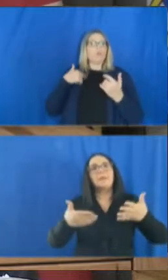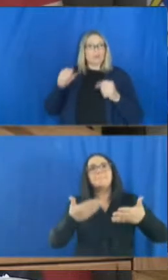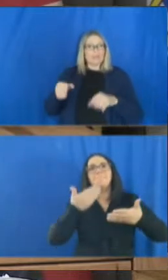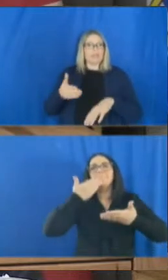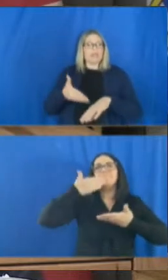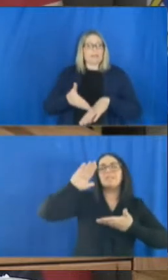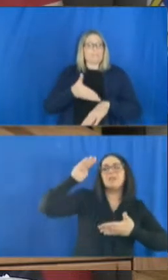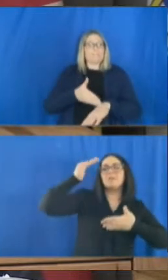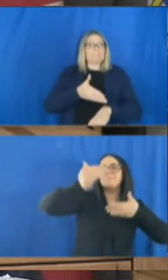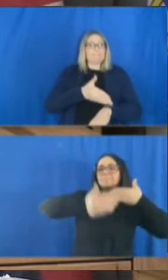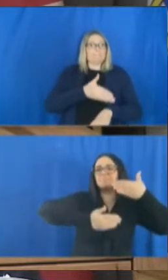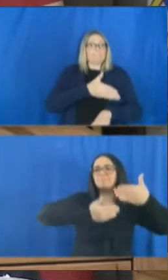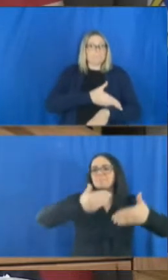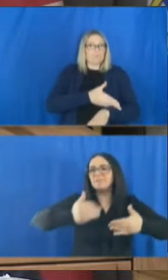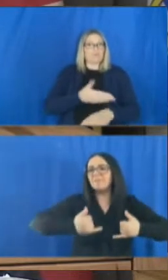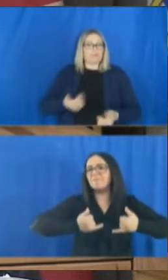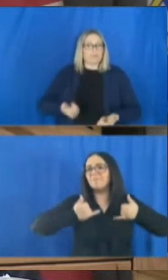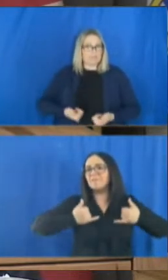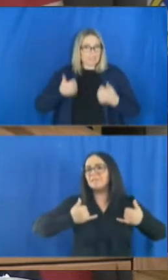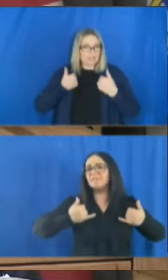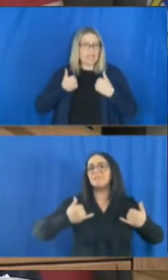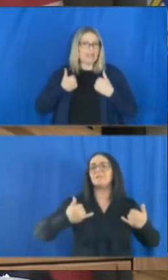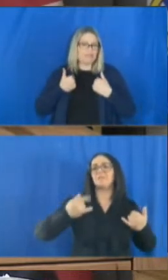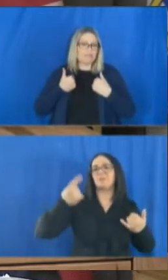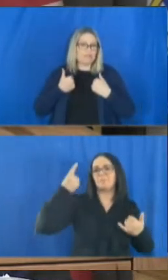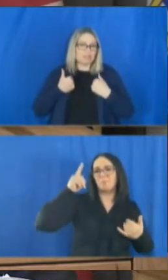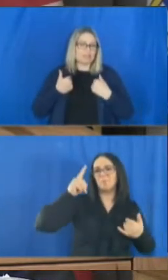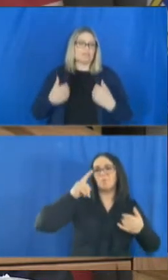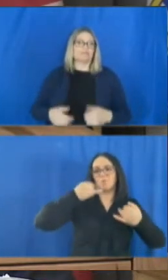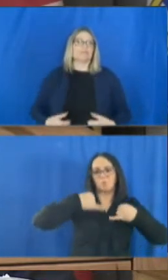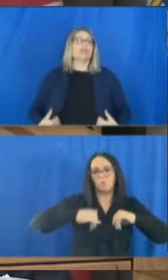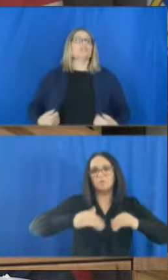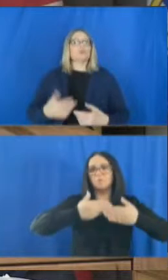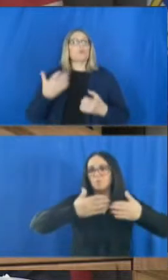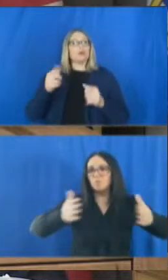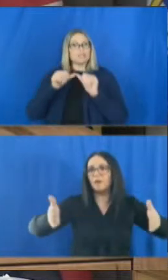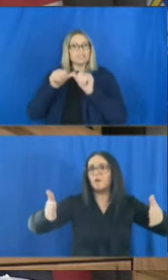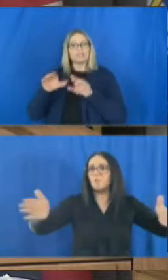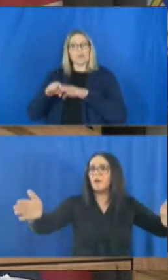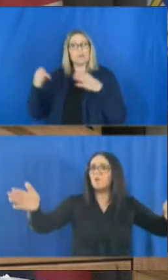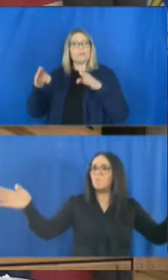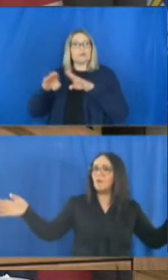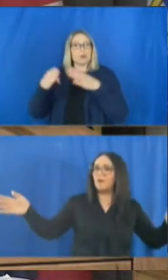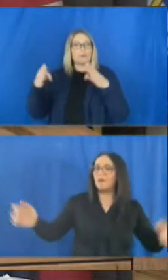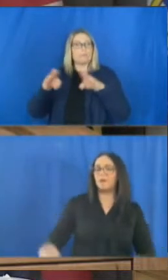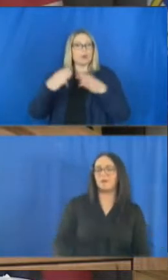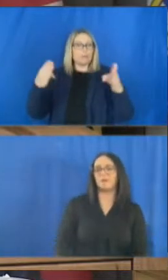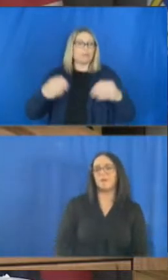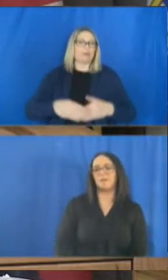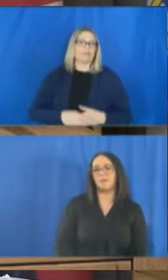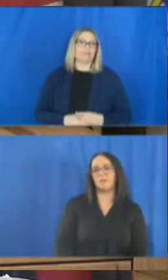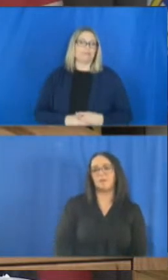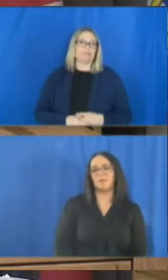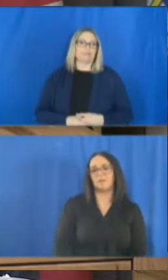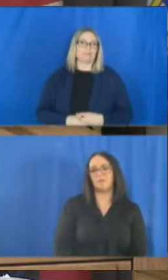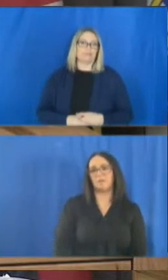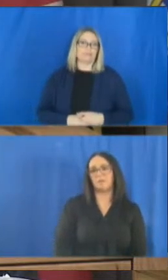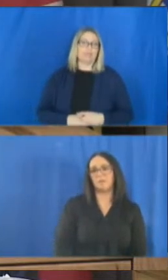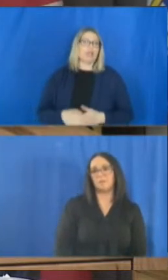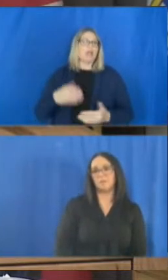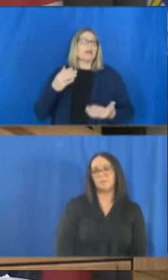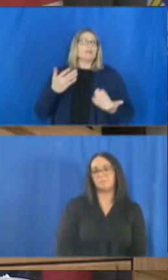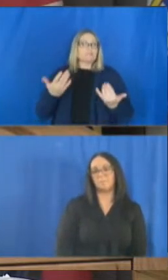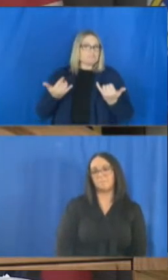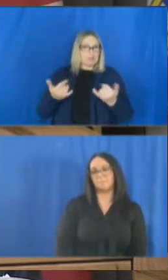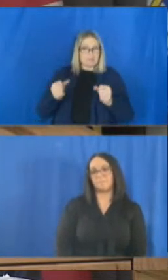venues, let's hope we can just continue to move. And so that's what's being worked on over the next week, 2 weeks, 3 weeks, to try to